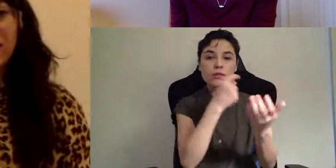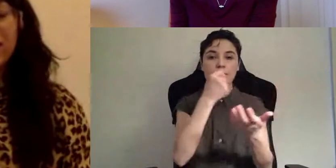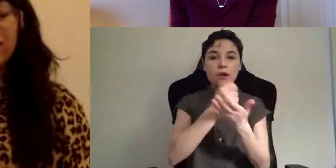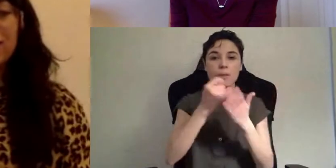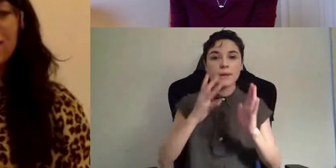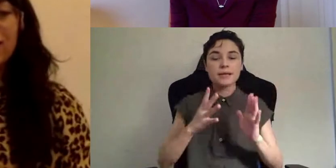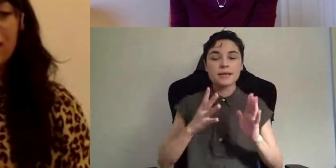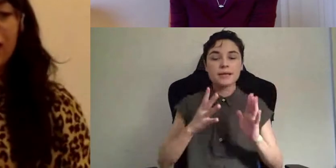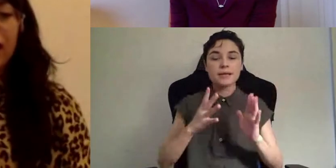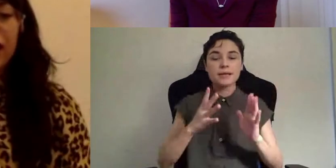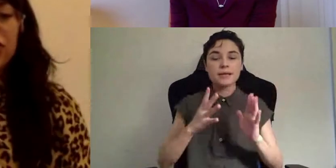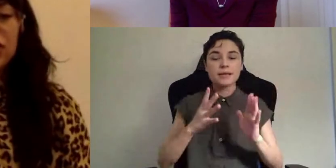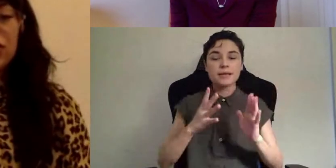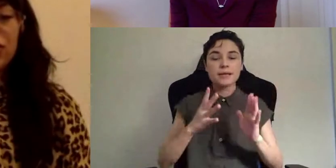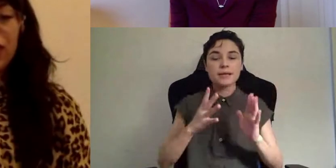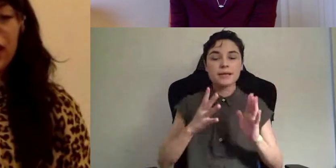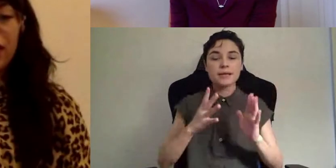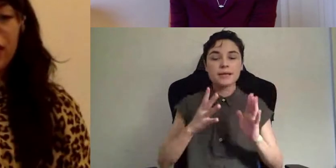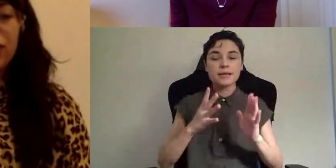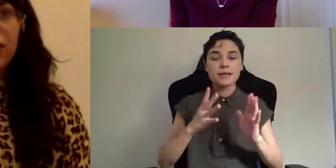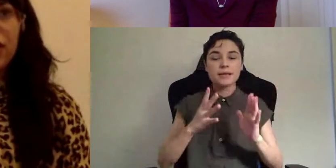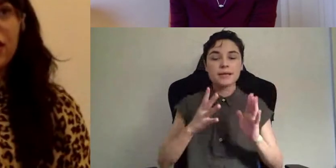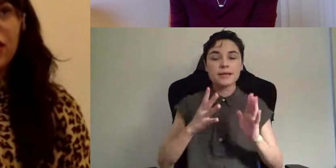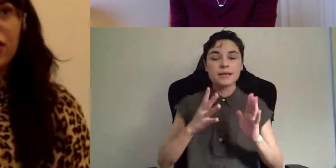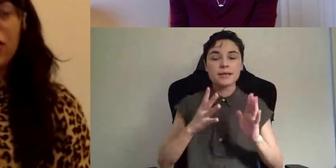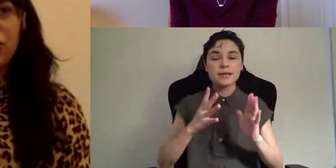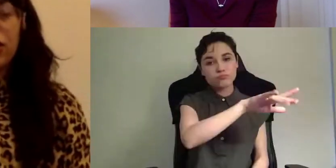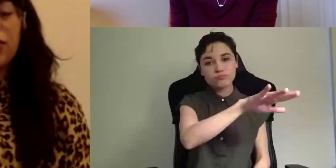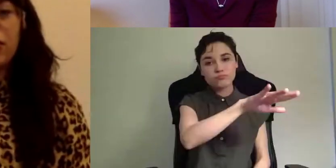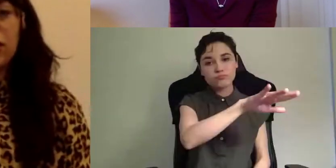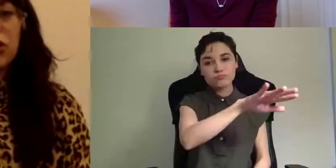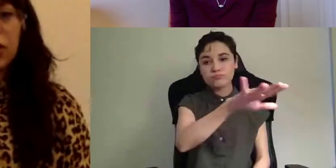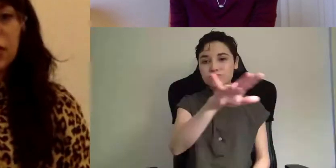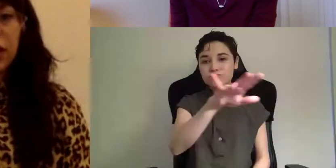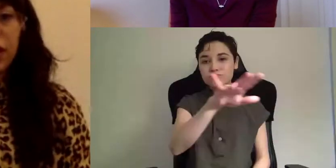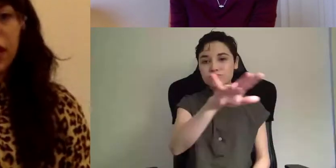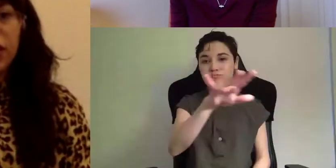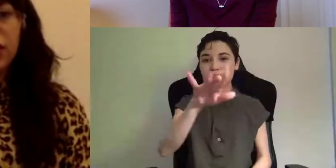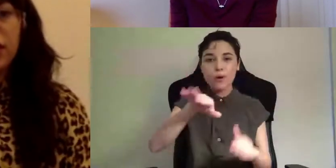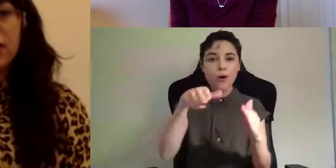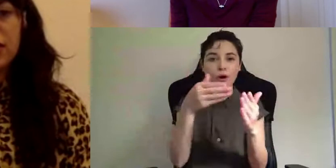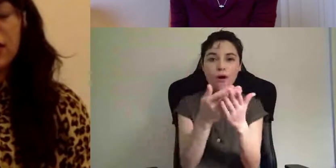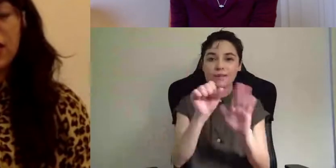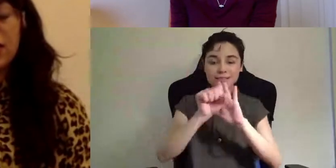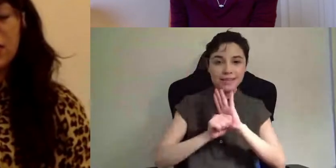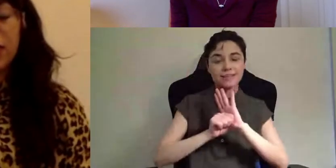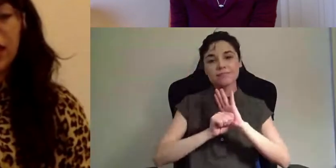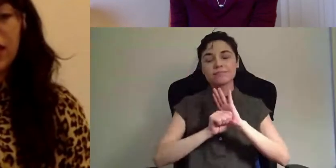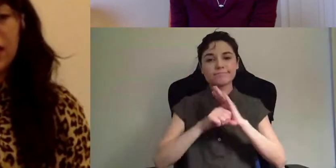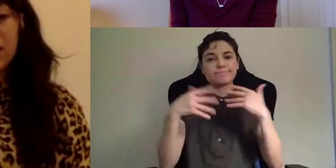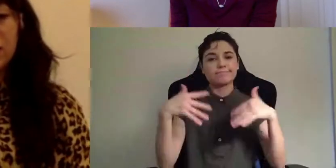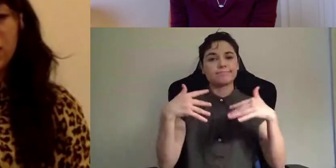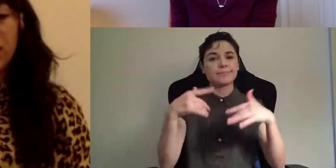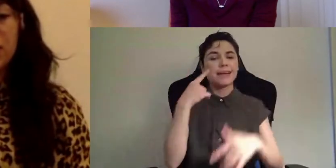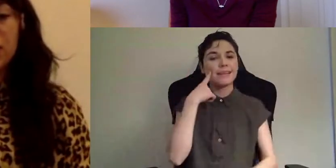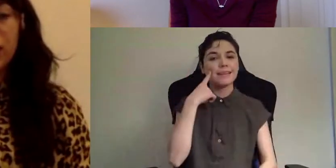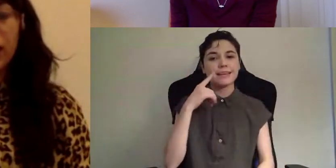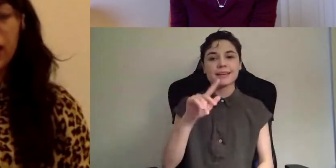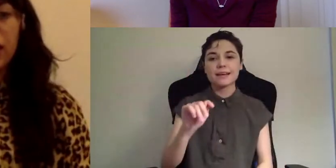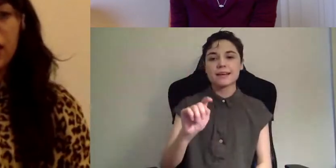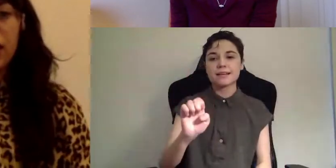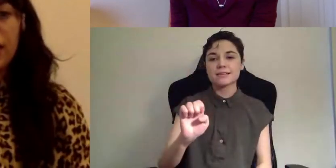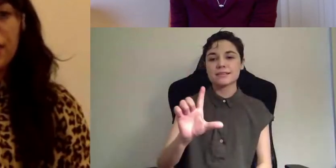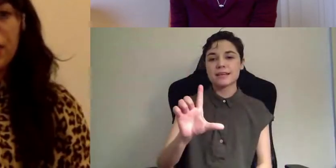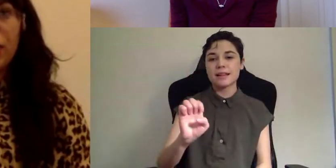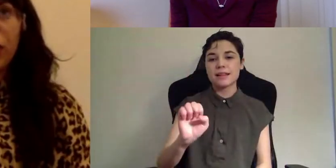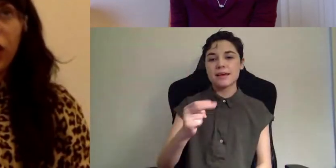because of telehealth. So I actually do think about the proliferation of telehealth as a way that is perhaps